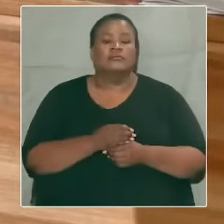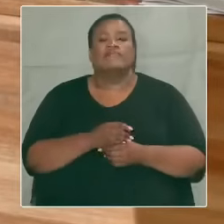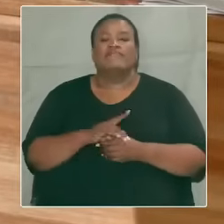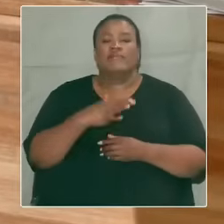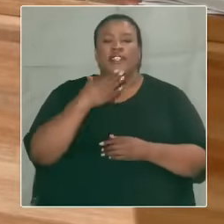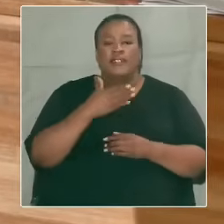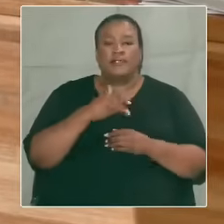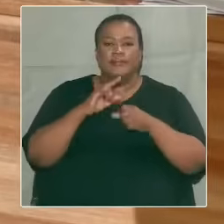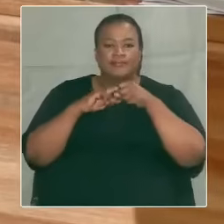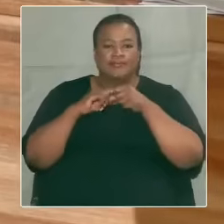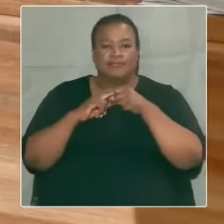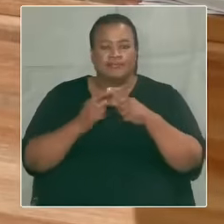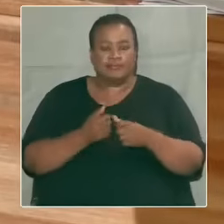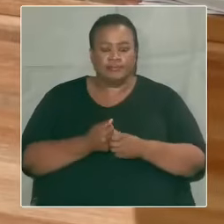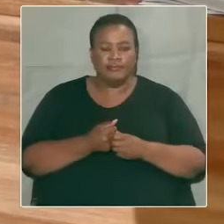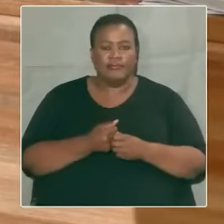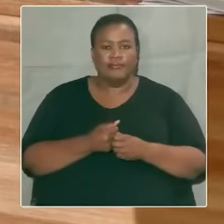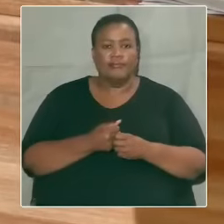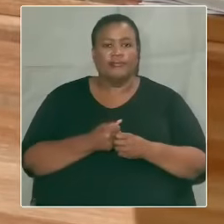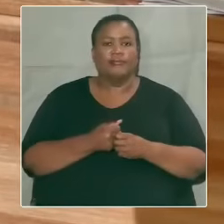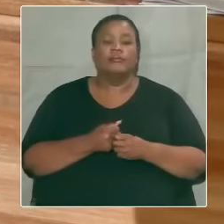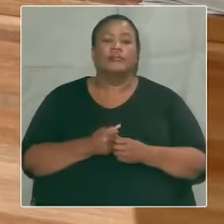Thank you.